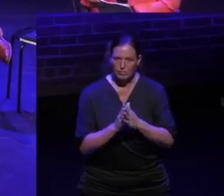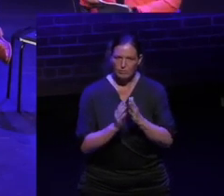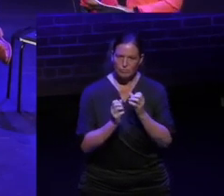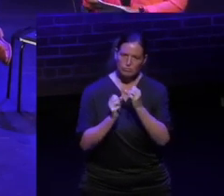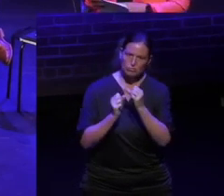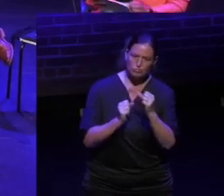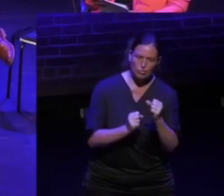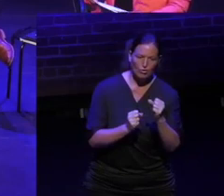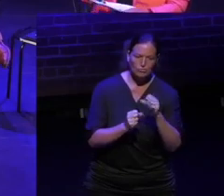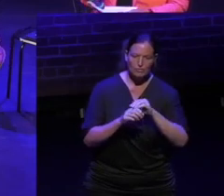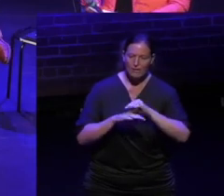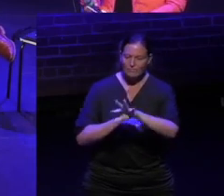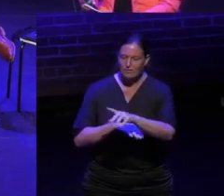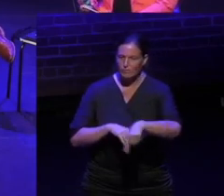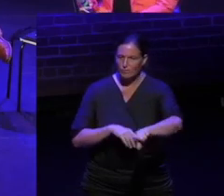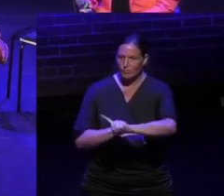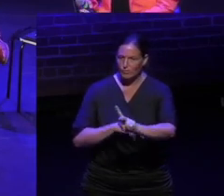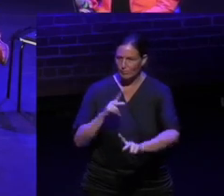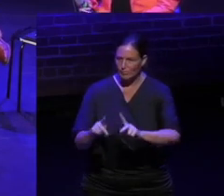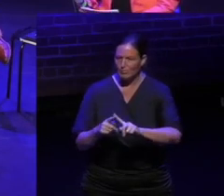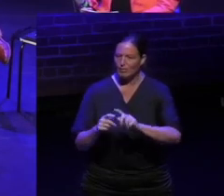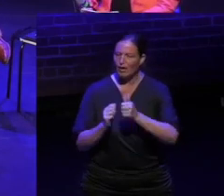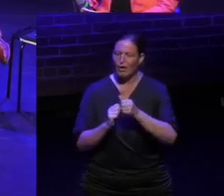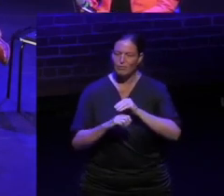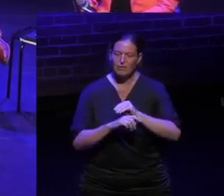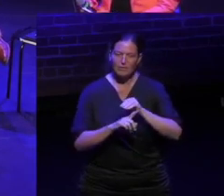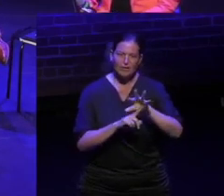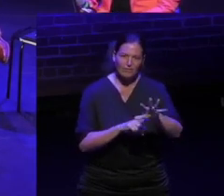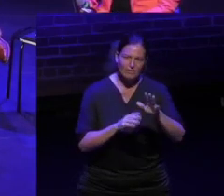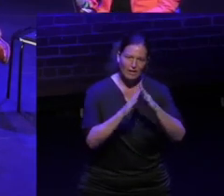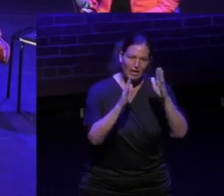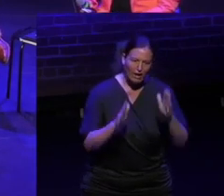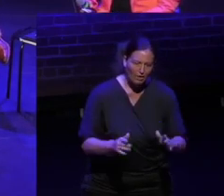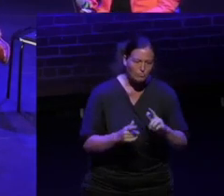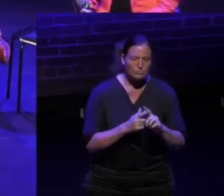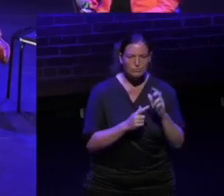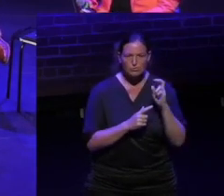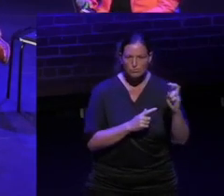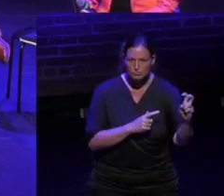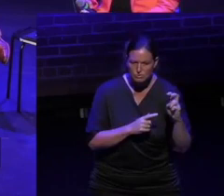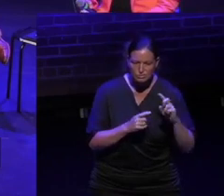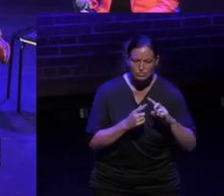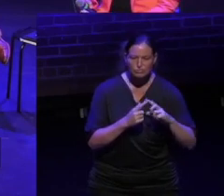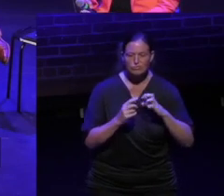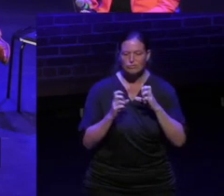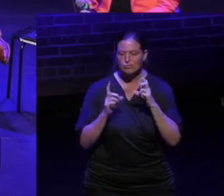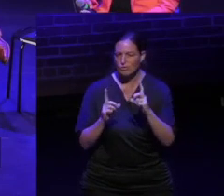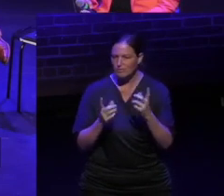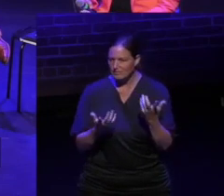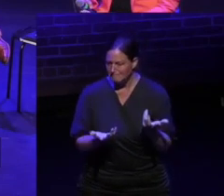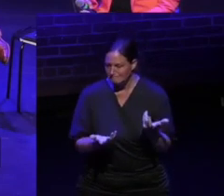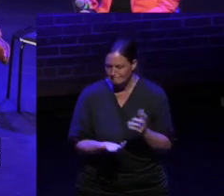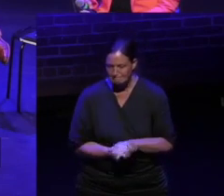cross-sector initiatives with regards to housing, public health, transit, education. You are